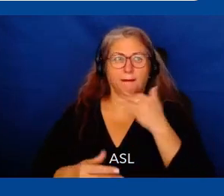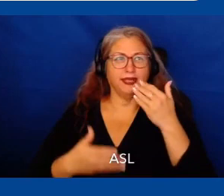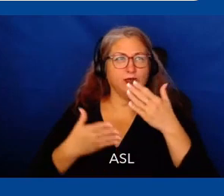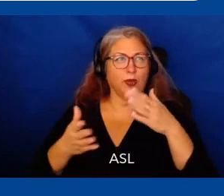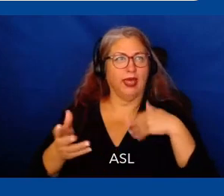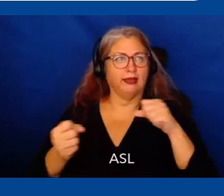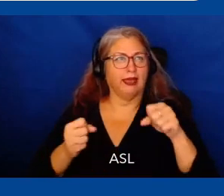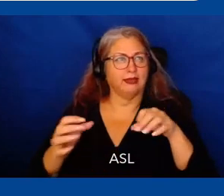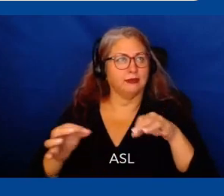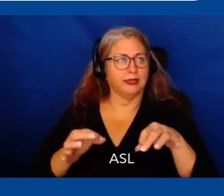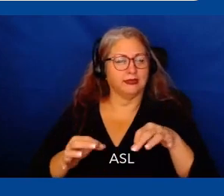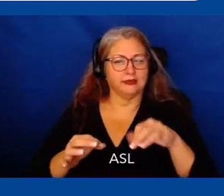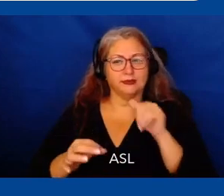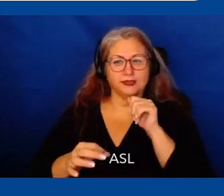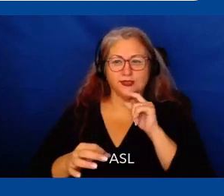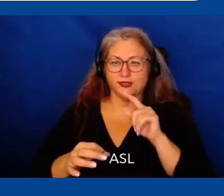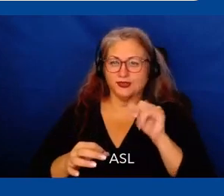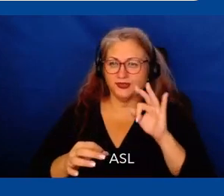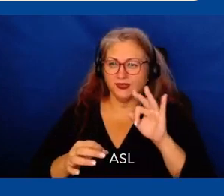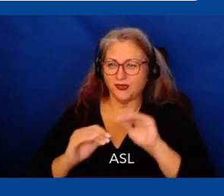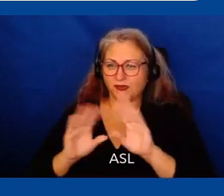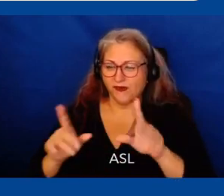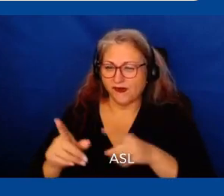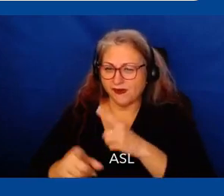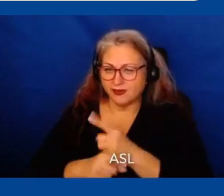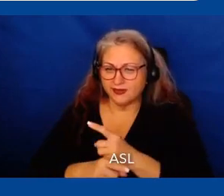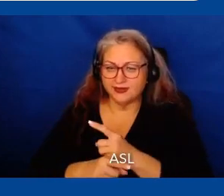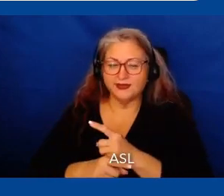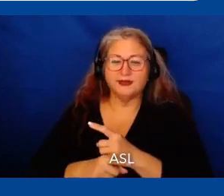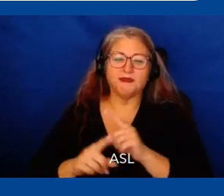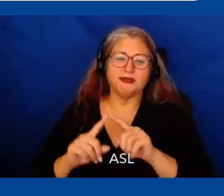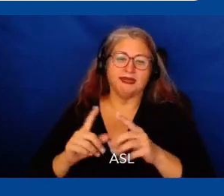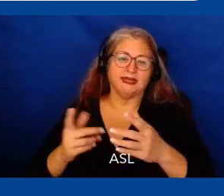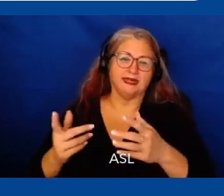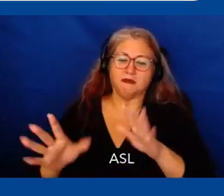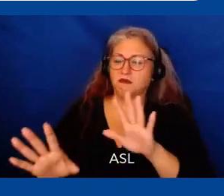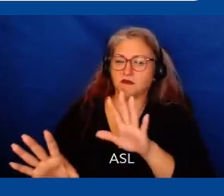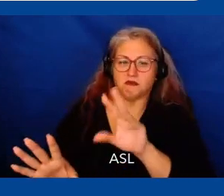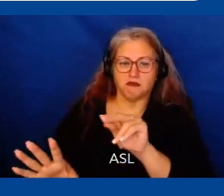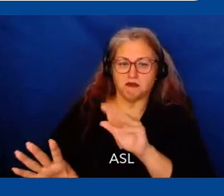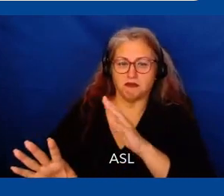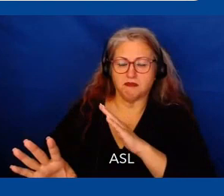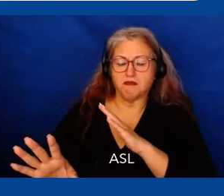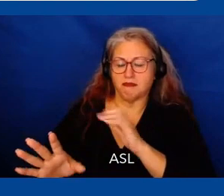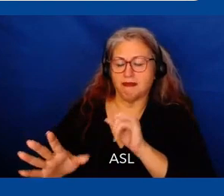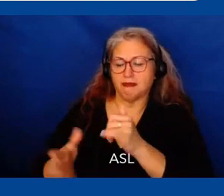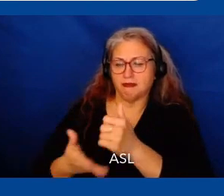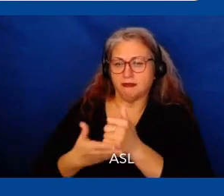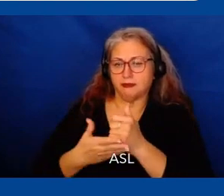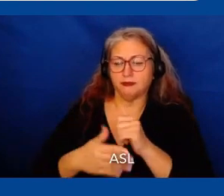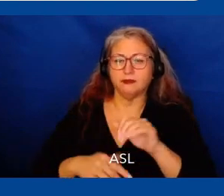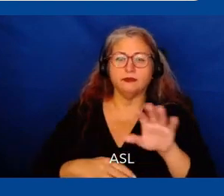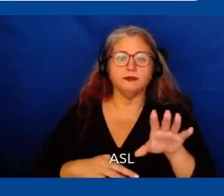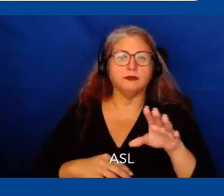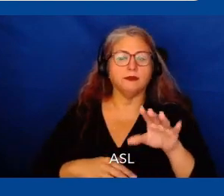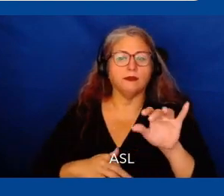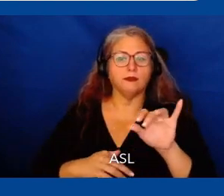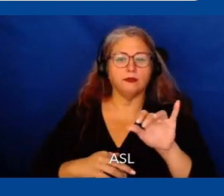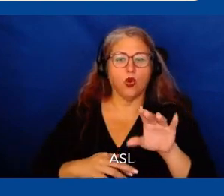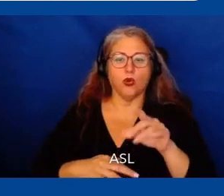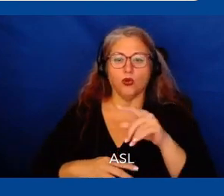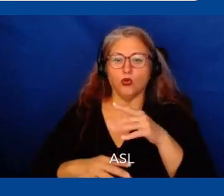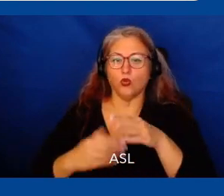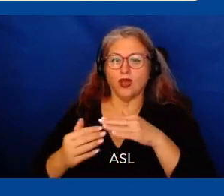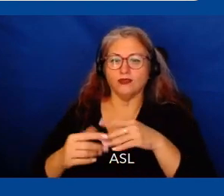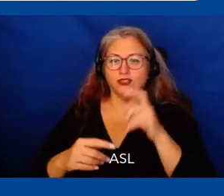I can say. I'm not sure it's too accurate, but No, that's helpful. And salute for